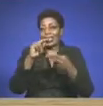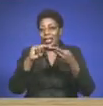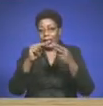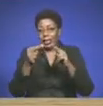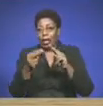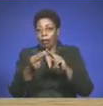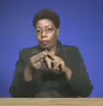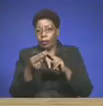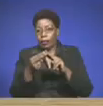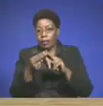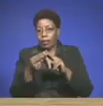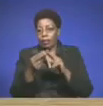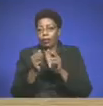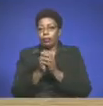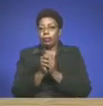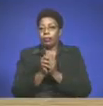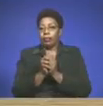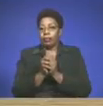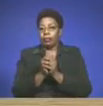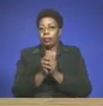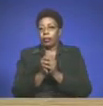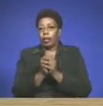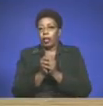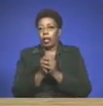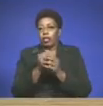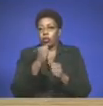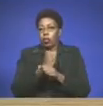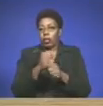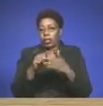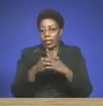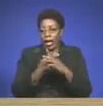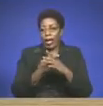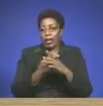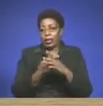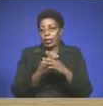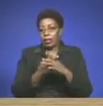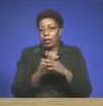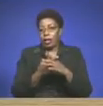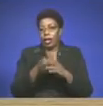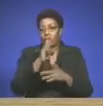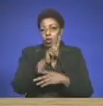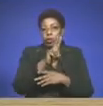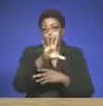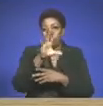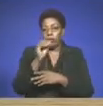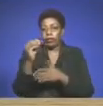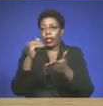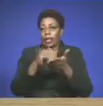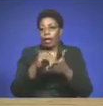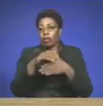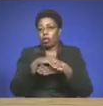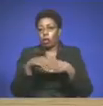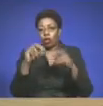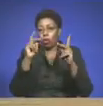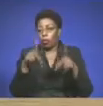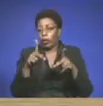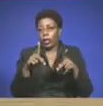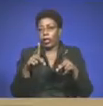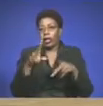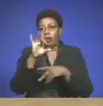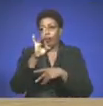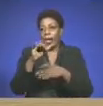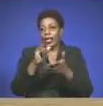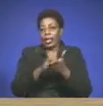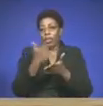to 99999. And the way it works, the jackpot starts off at $250,000. If nobody cracked the code